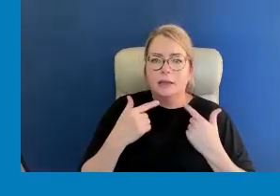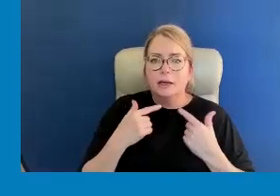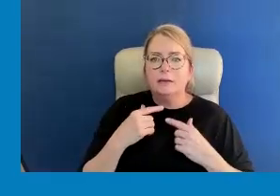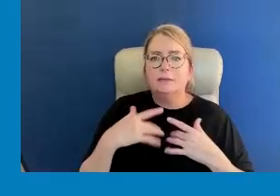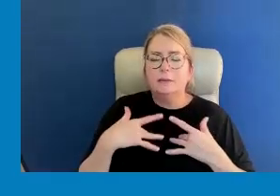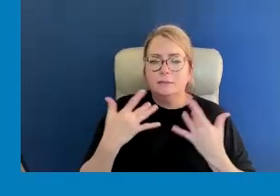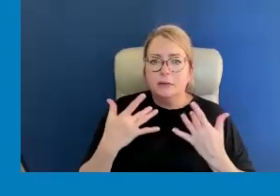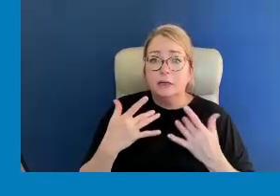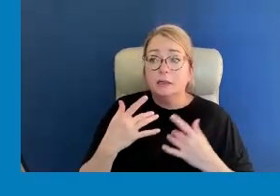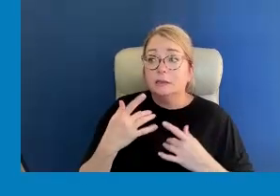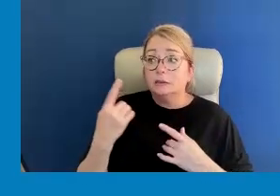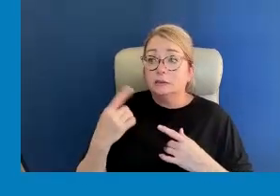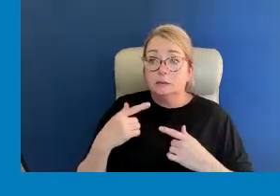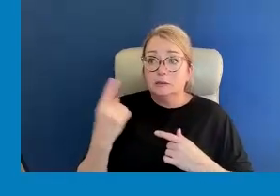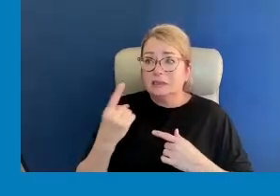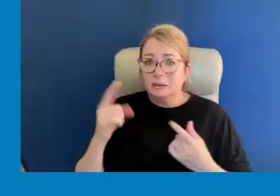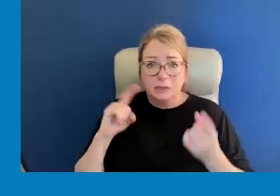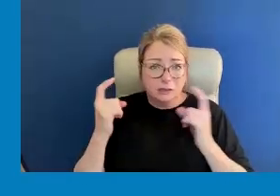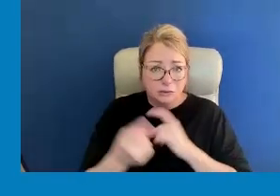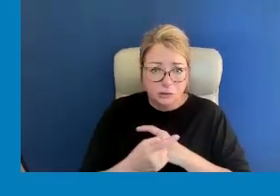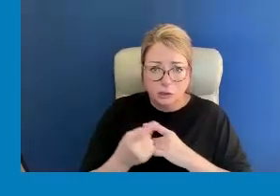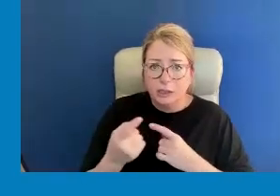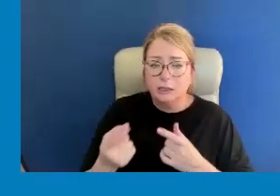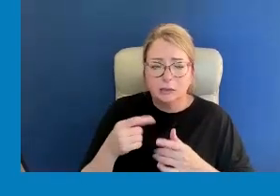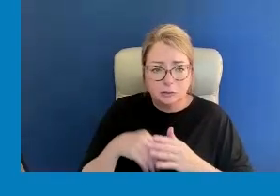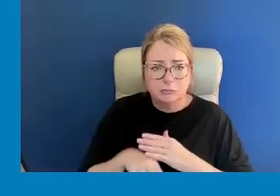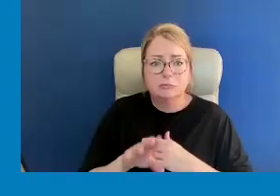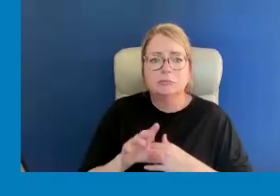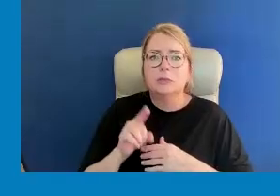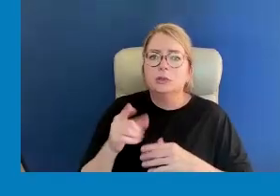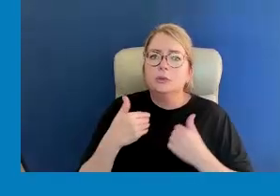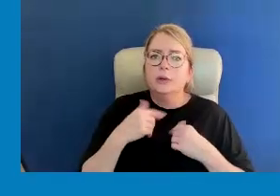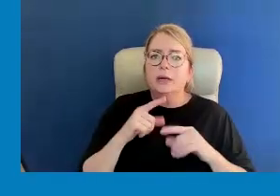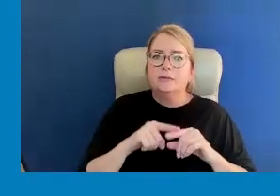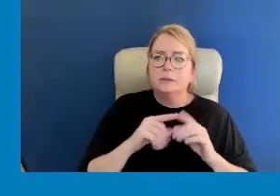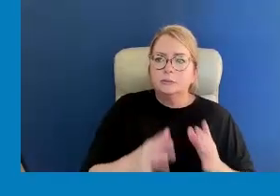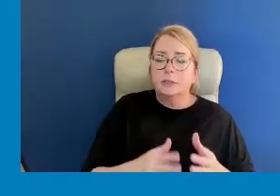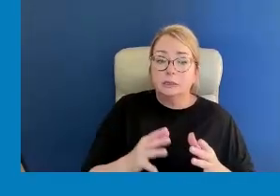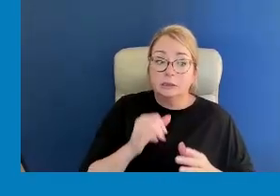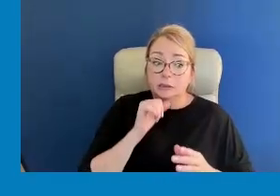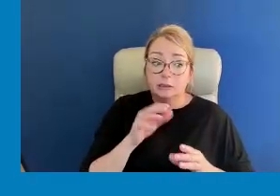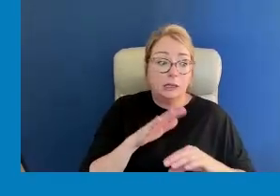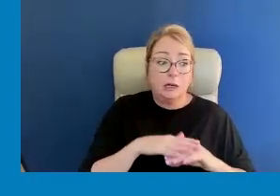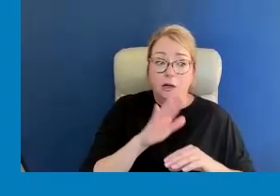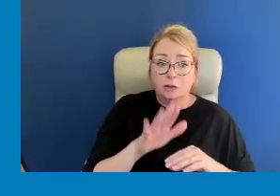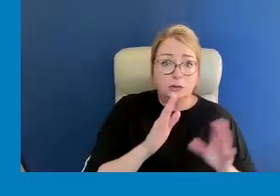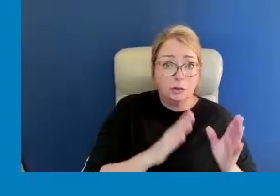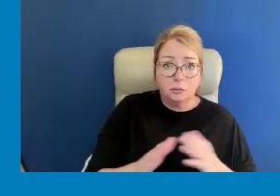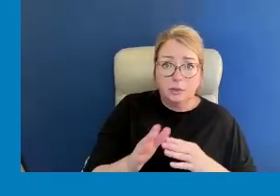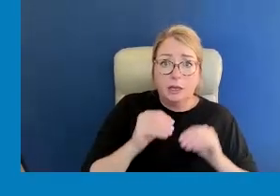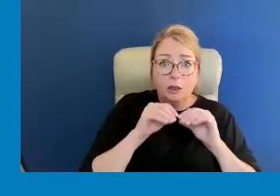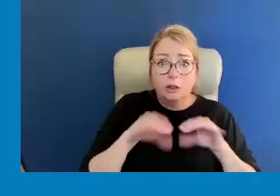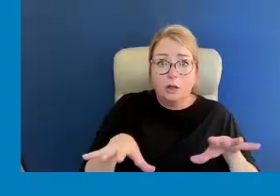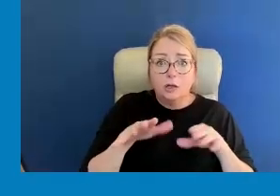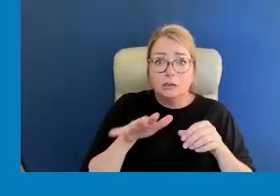log into your Benefit Bridge account to do a qualifying life event. Let's just say you have a dependent you didn't add on your plan and they lost